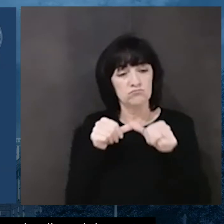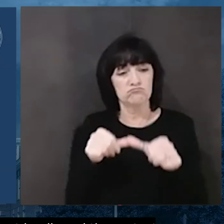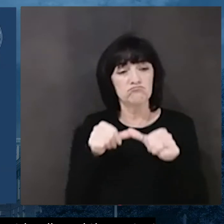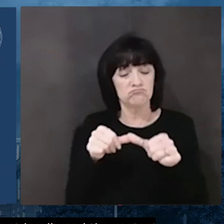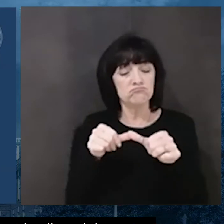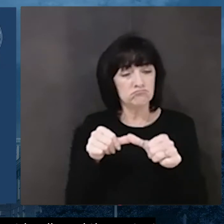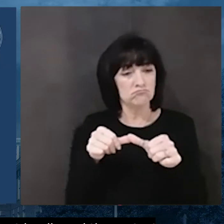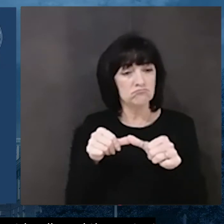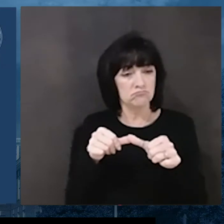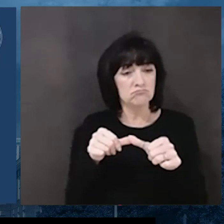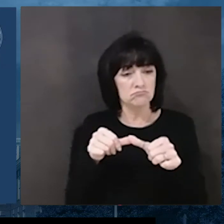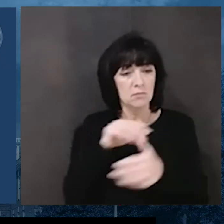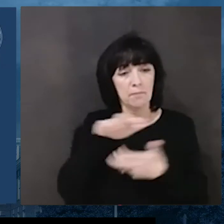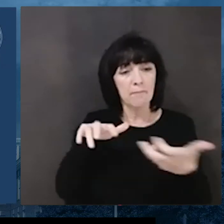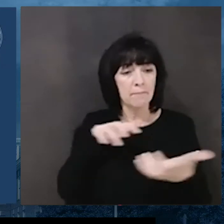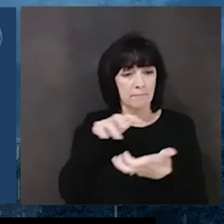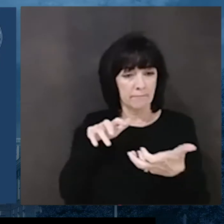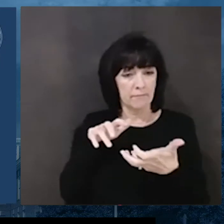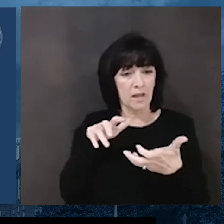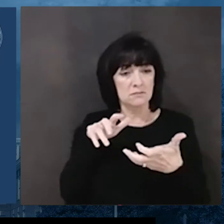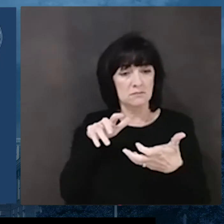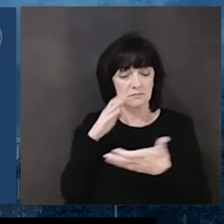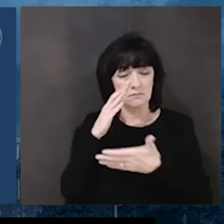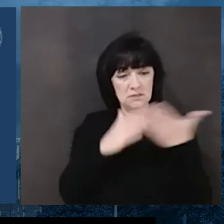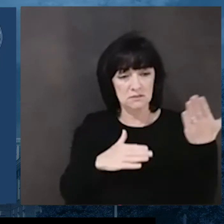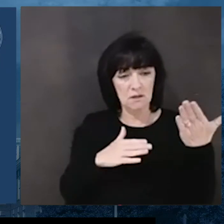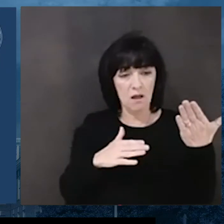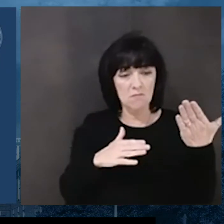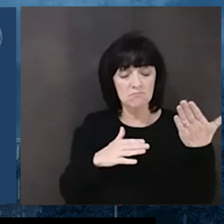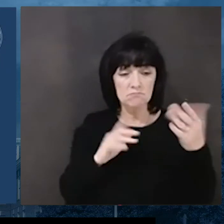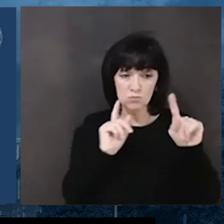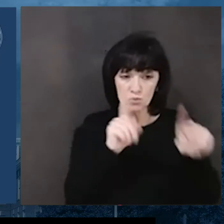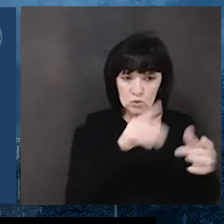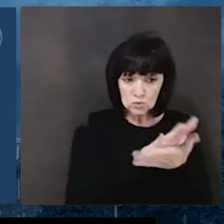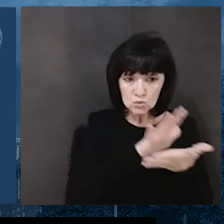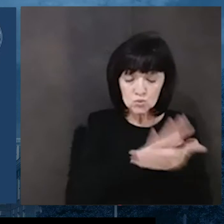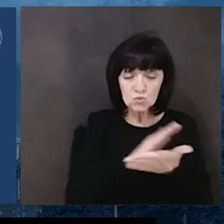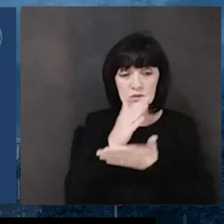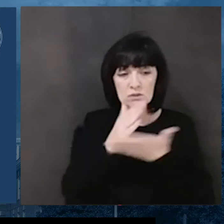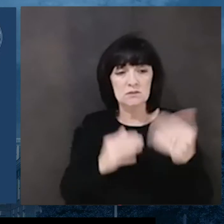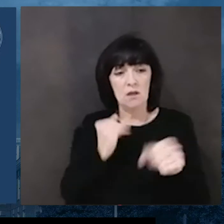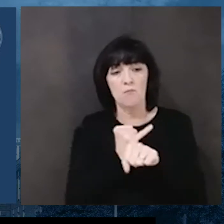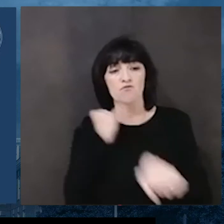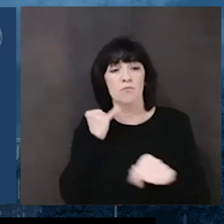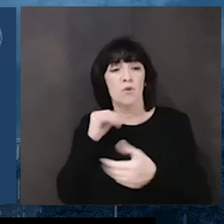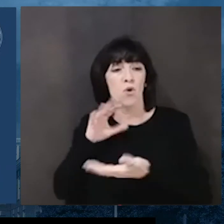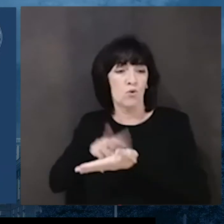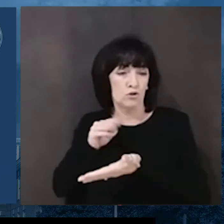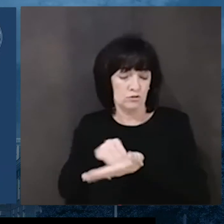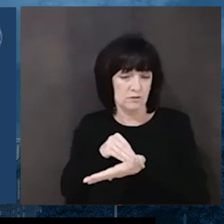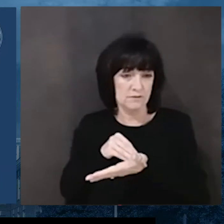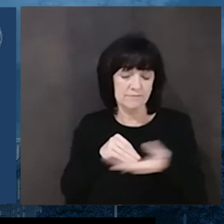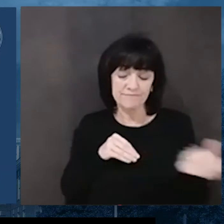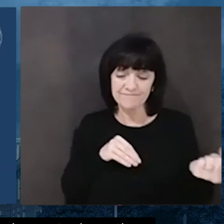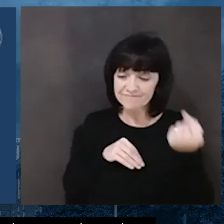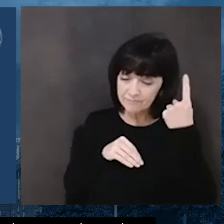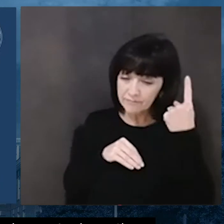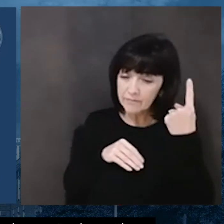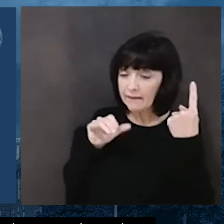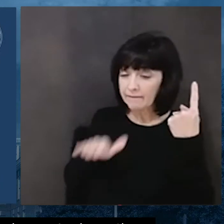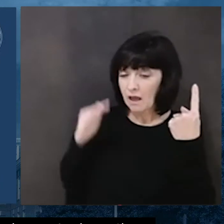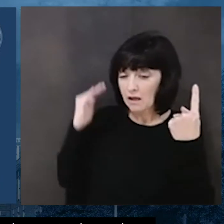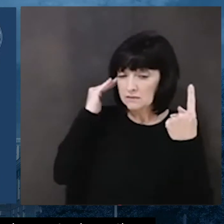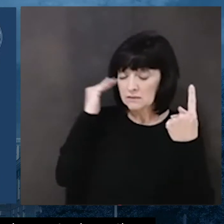overall knowledge that we have gained over the last 9 months, that with